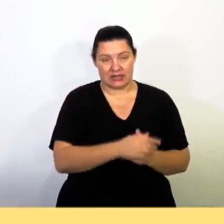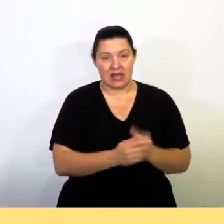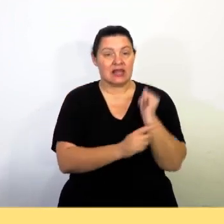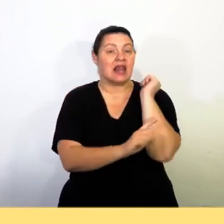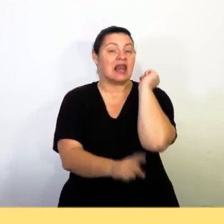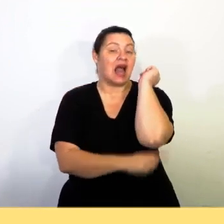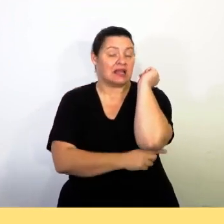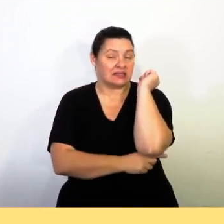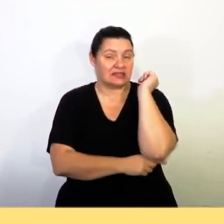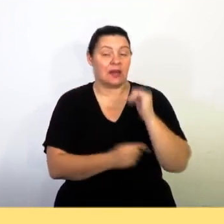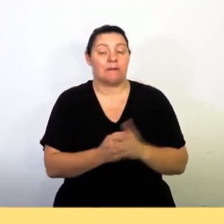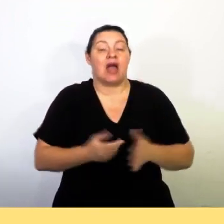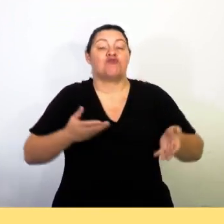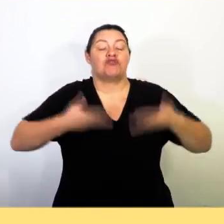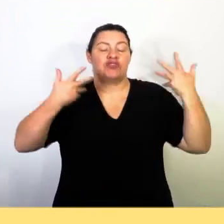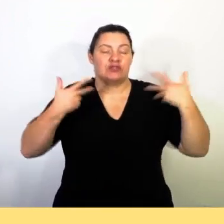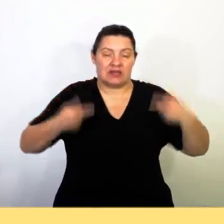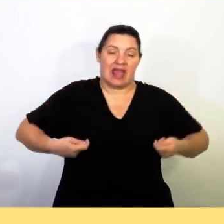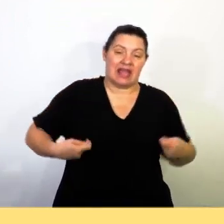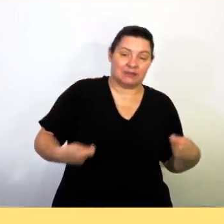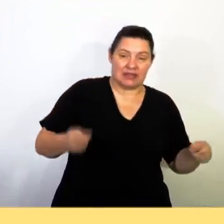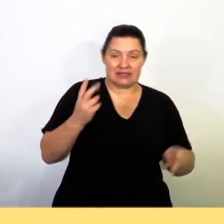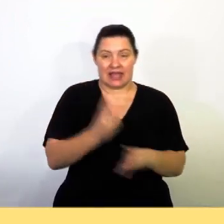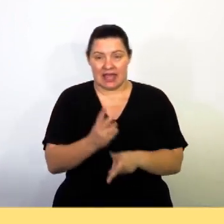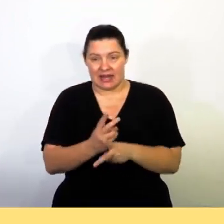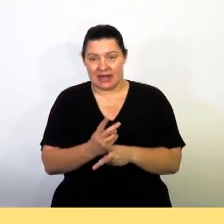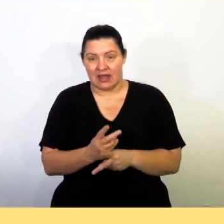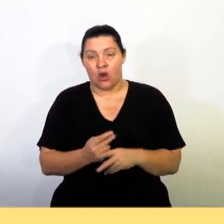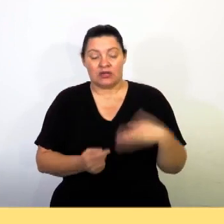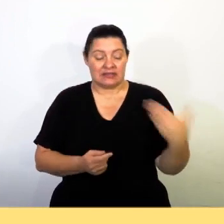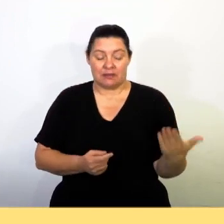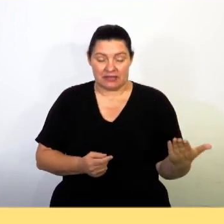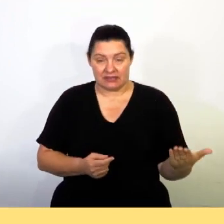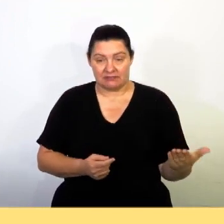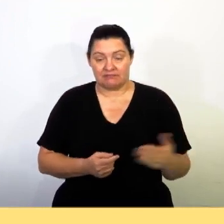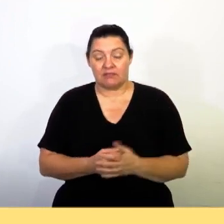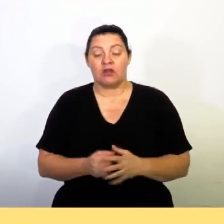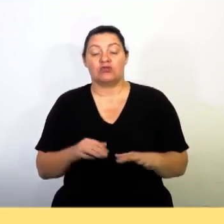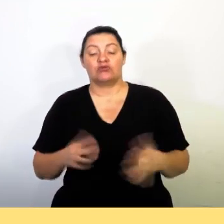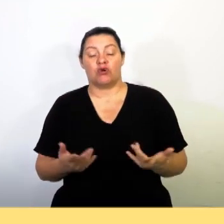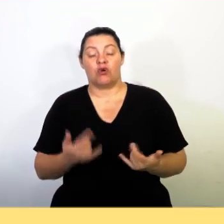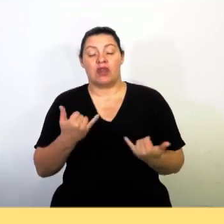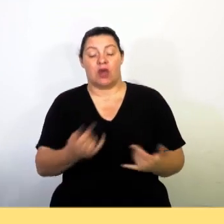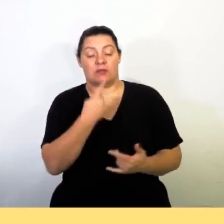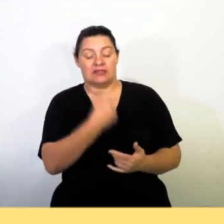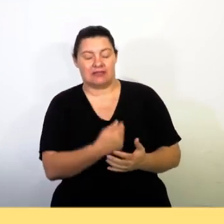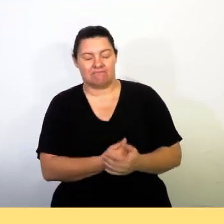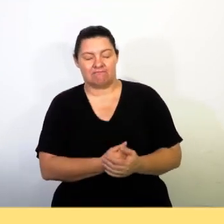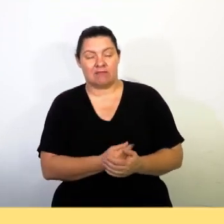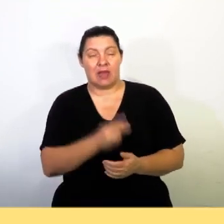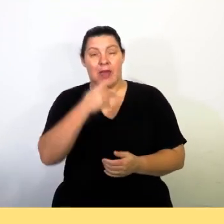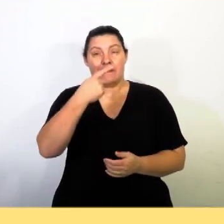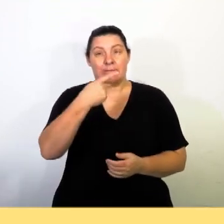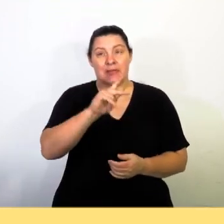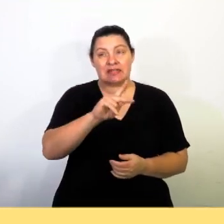120. Then lastly, it is my refreshments and expense again on the debit side. So I'm going to now